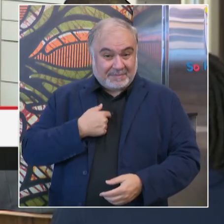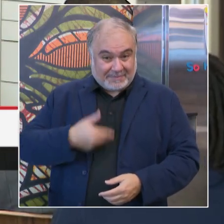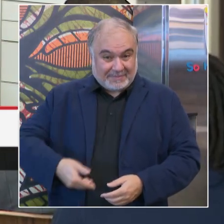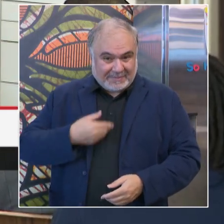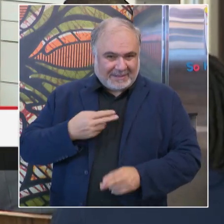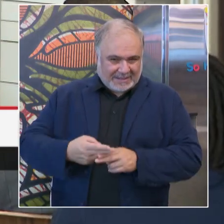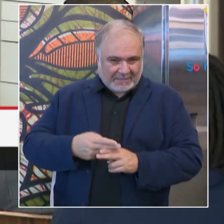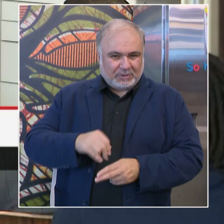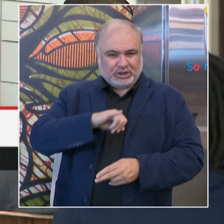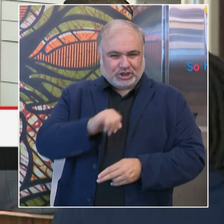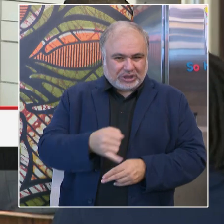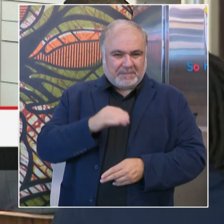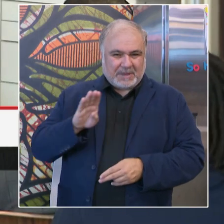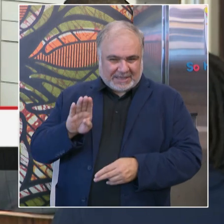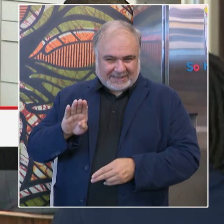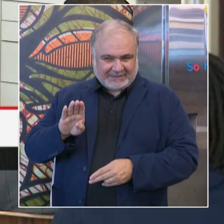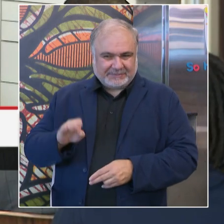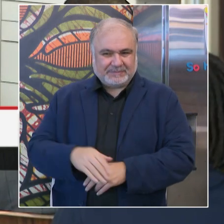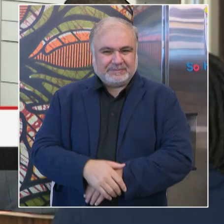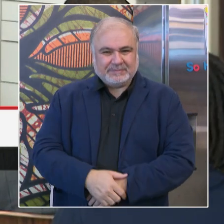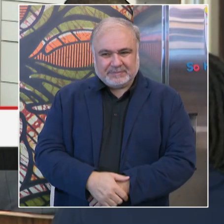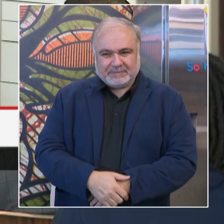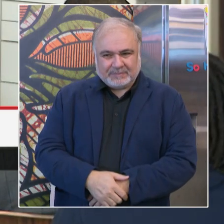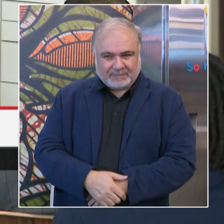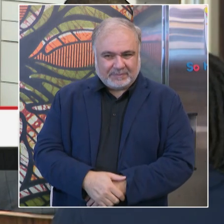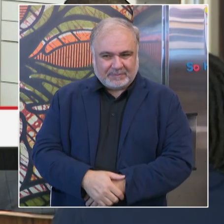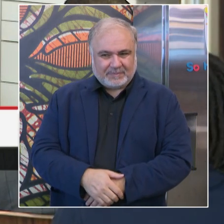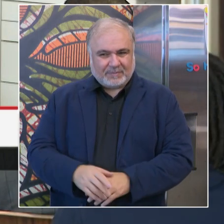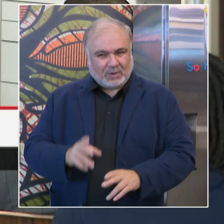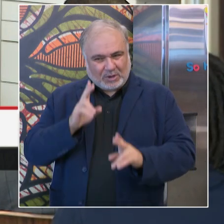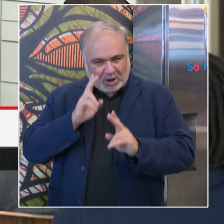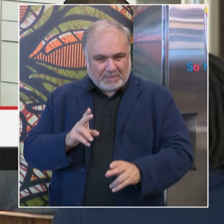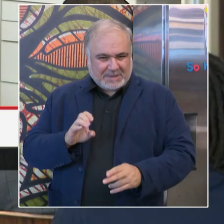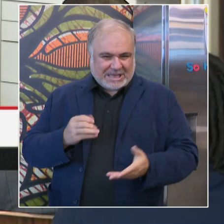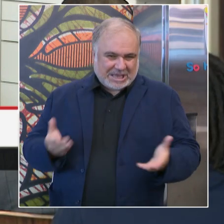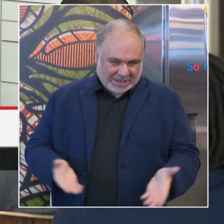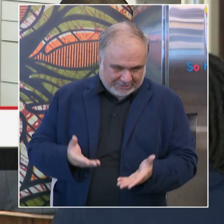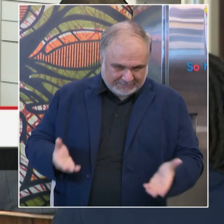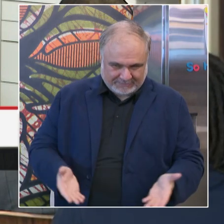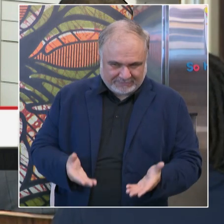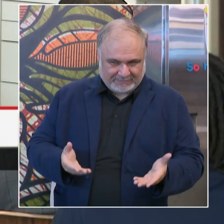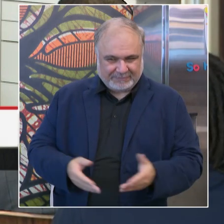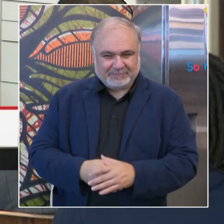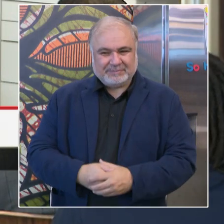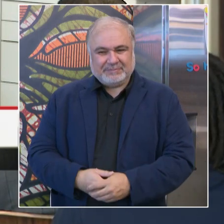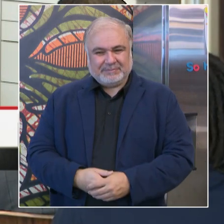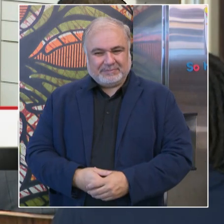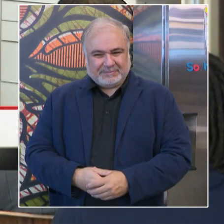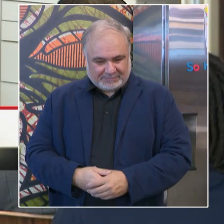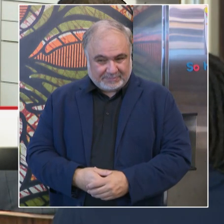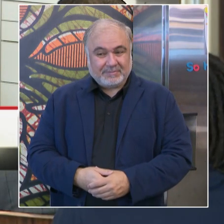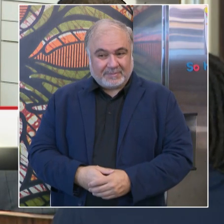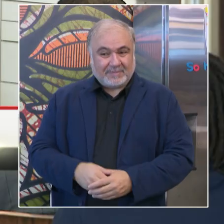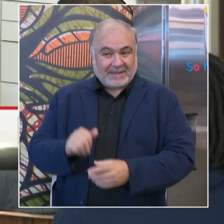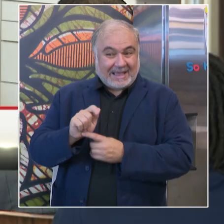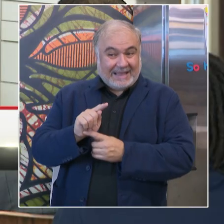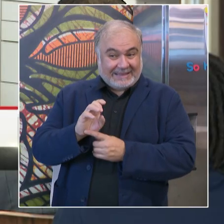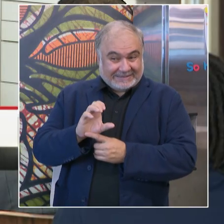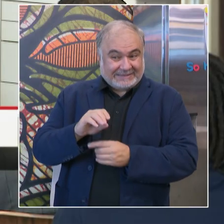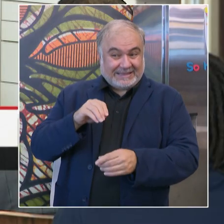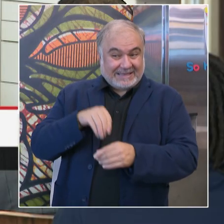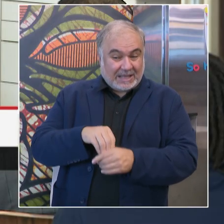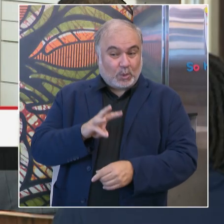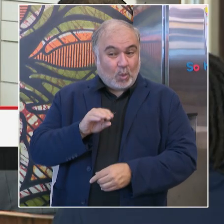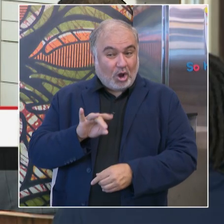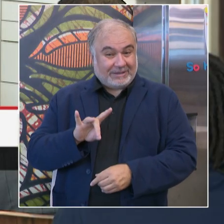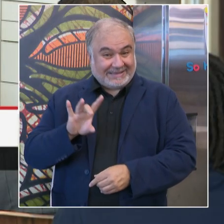be here today to celebrate the opening of the Ward 8 Advanced Technical Center and to officially launch the District of Columbia Healthcare Employment